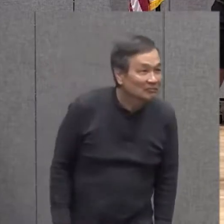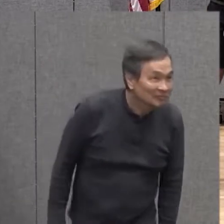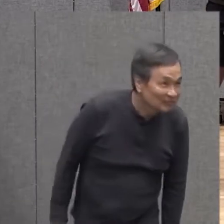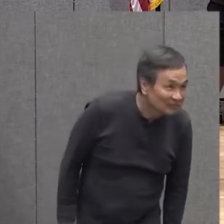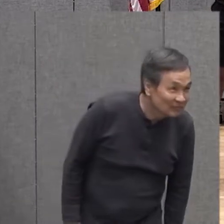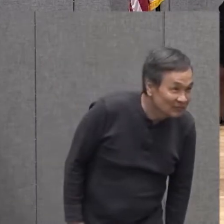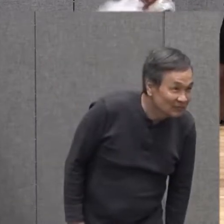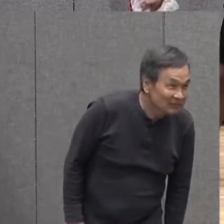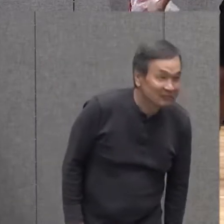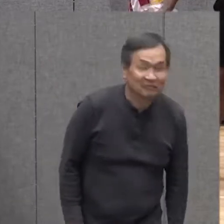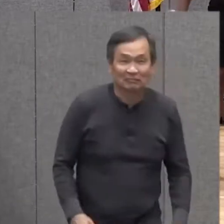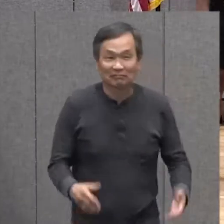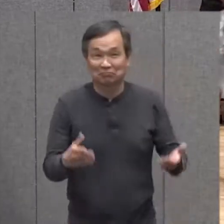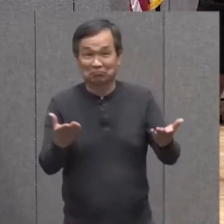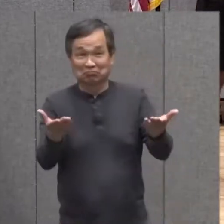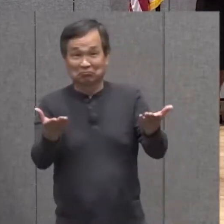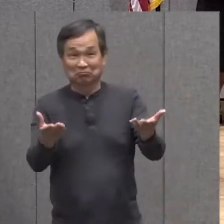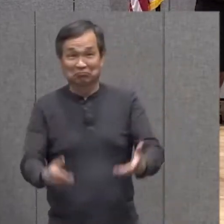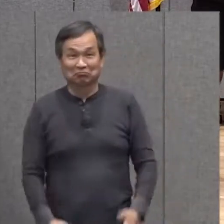con una mano